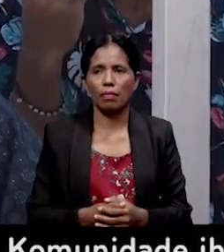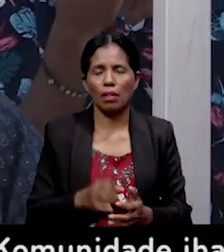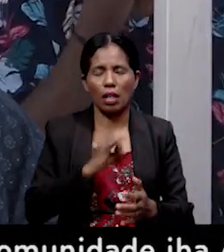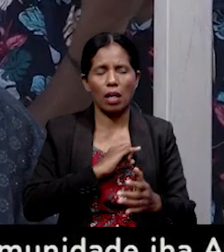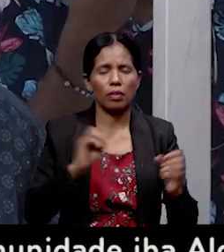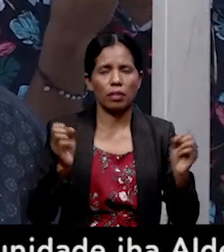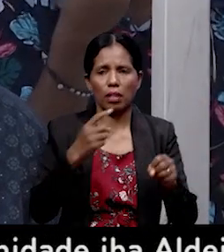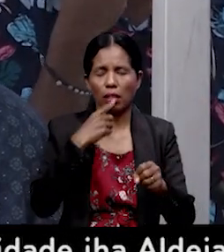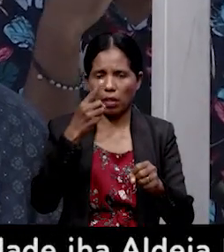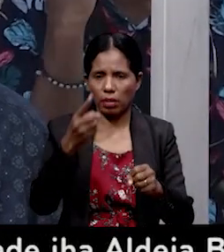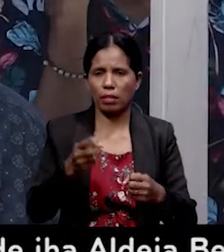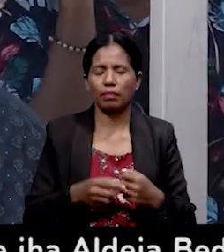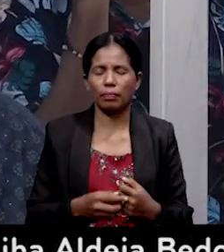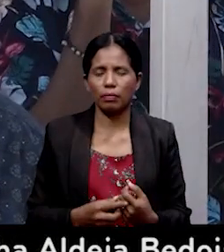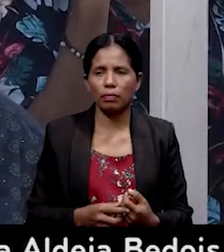em Cataca,